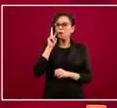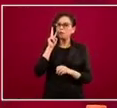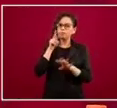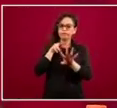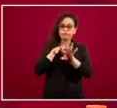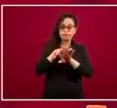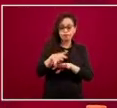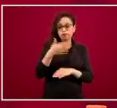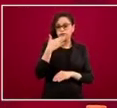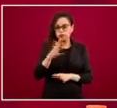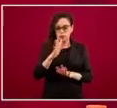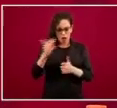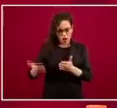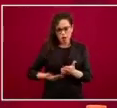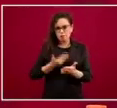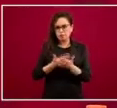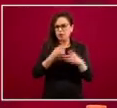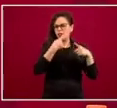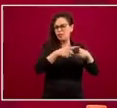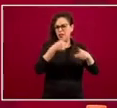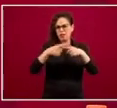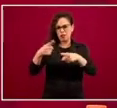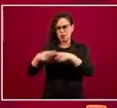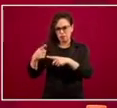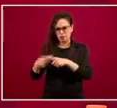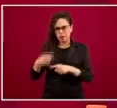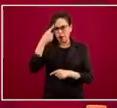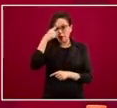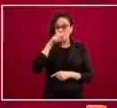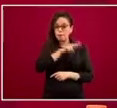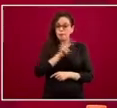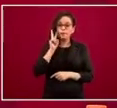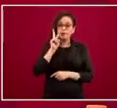diverse team. They've been carrying out very technical